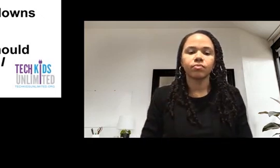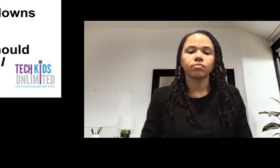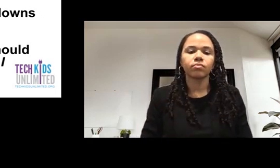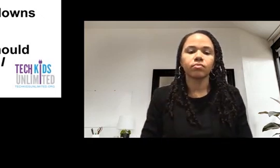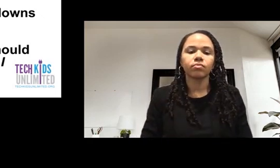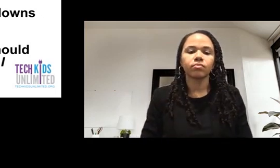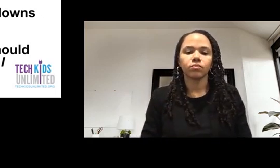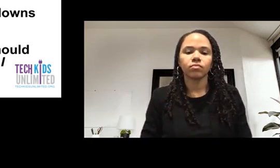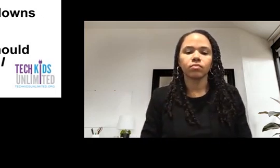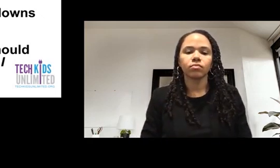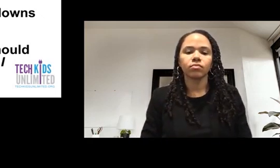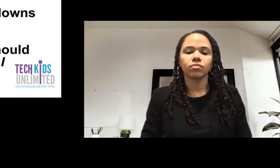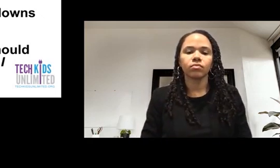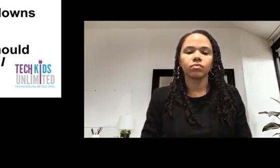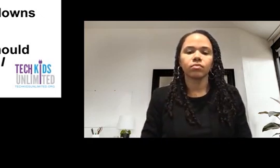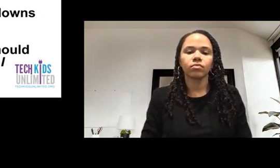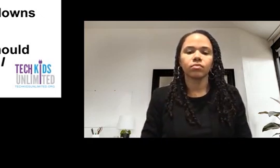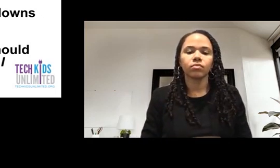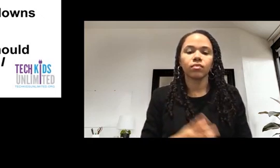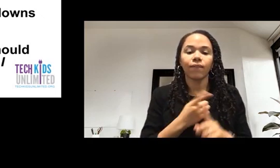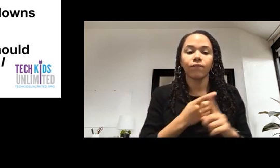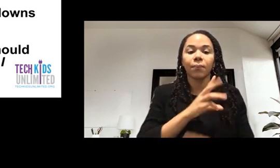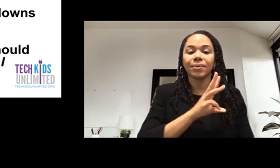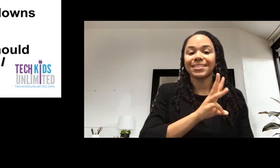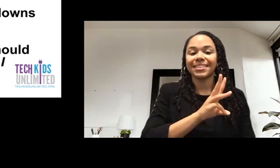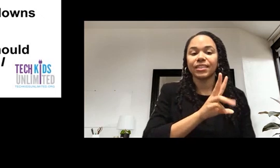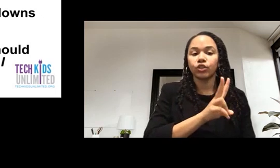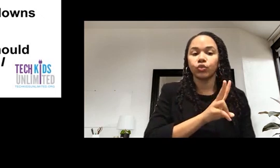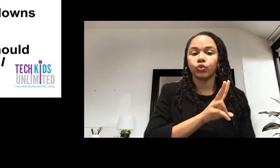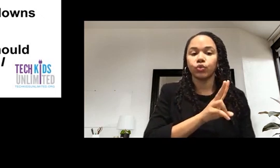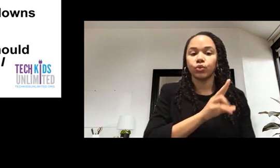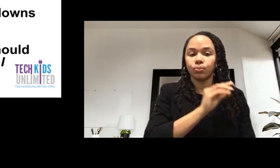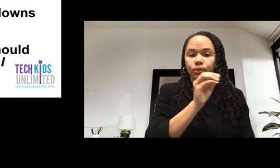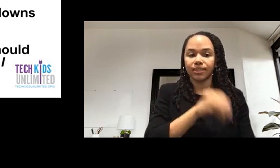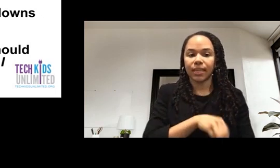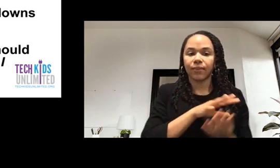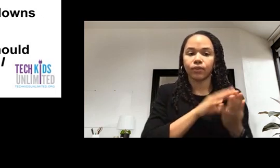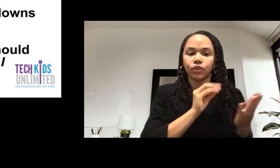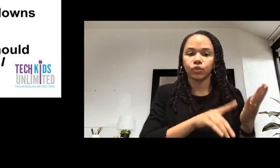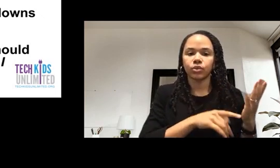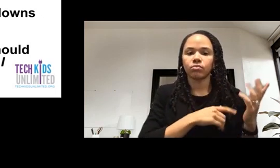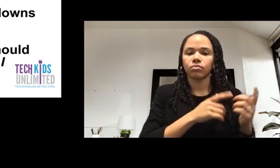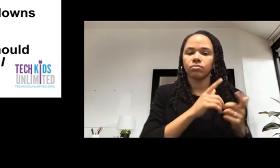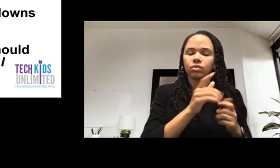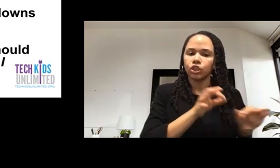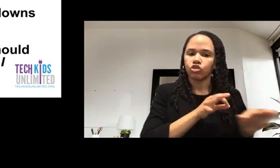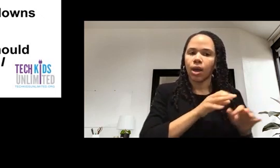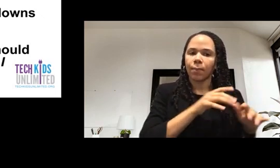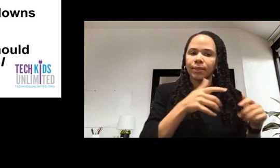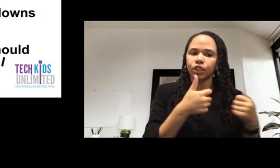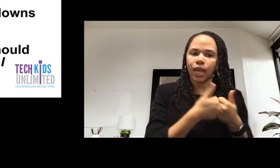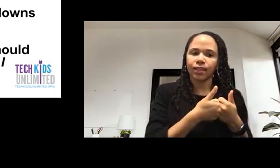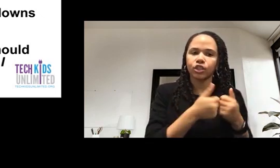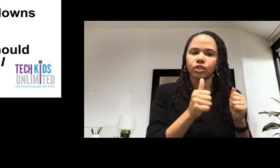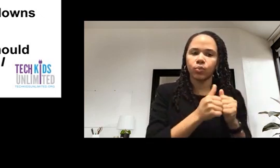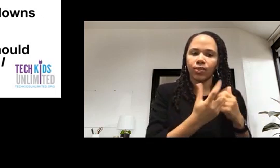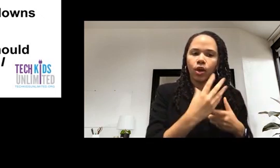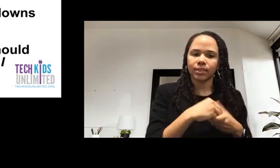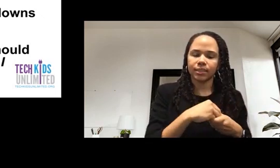it went from 62% of students described challenges associated with autism, and